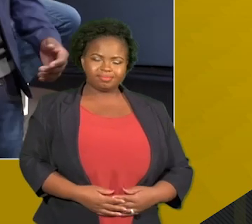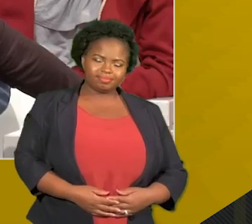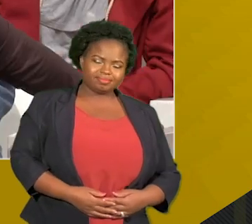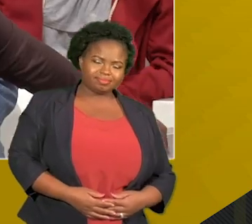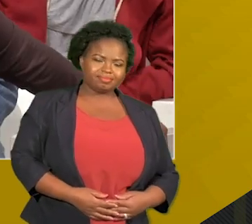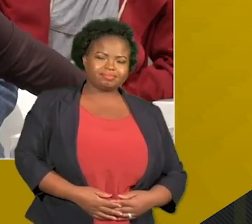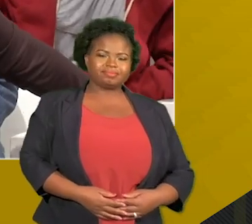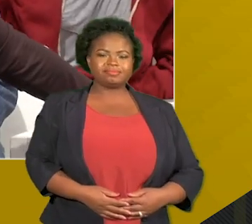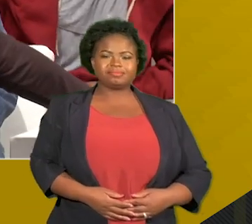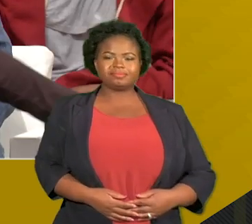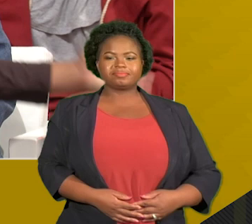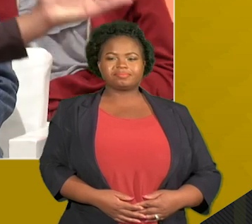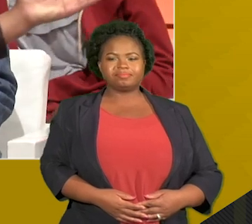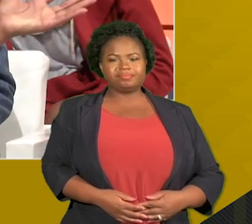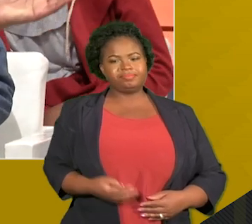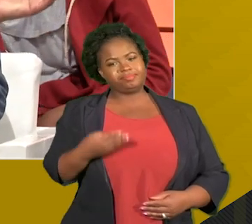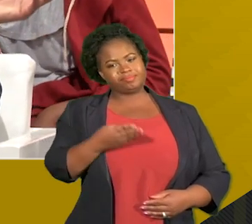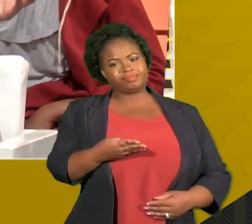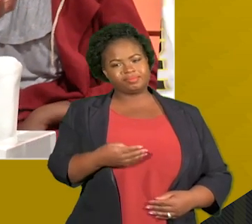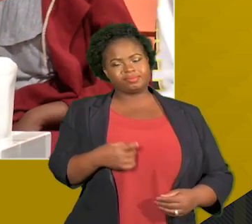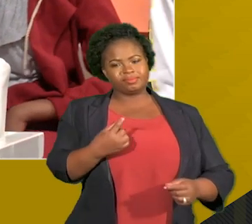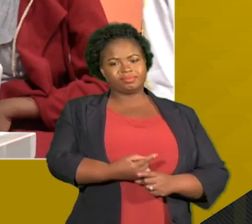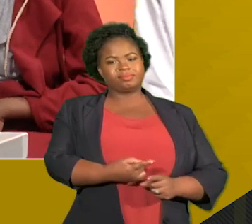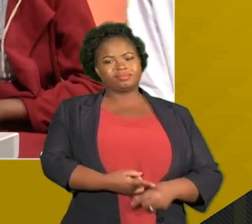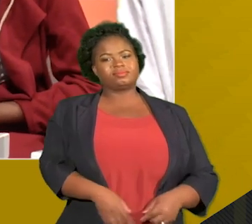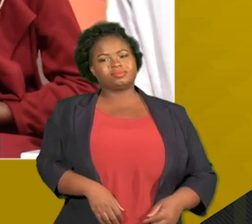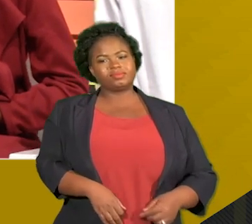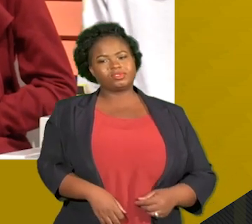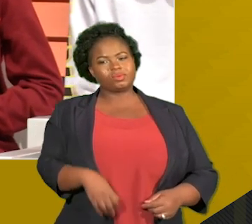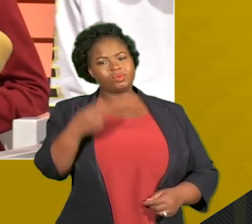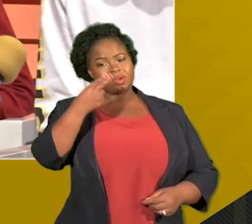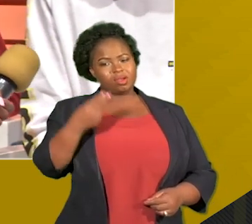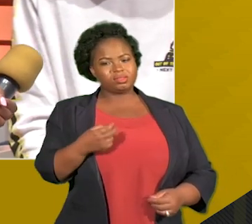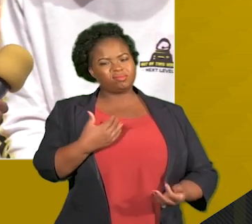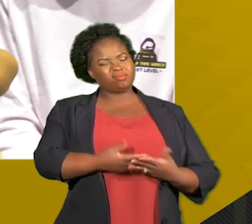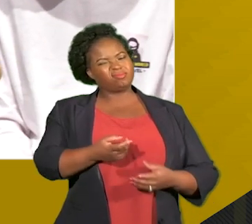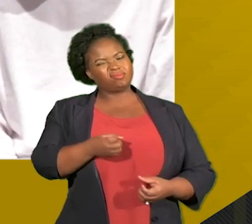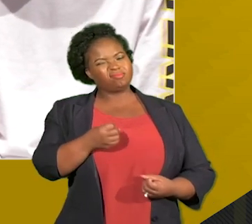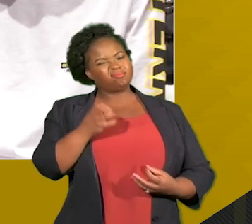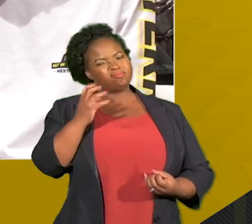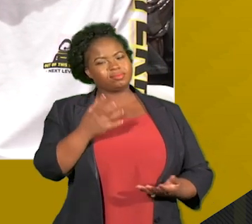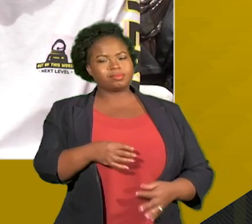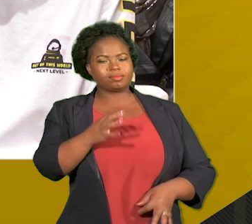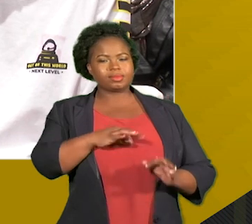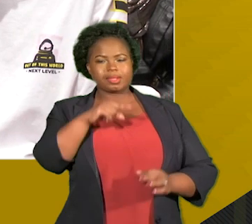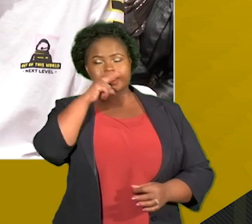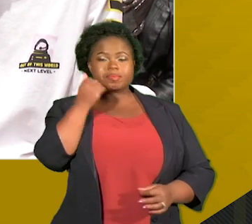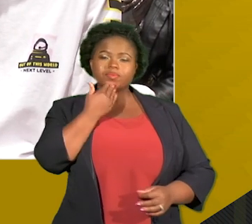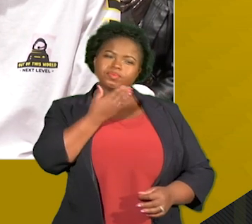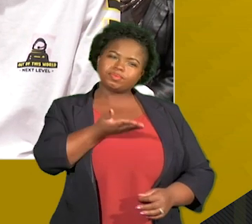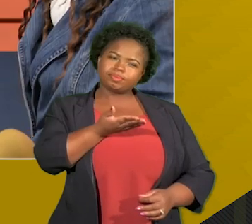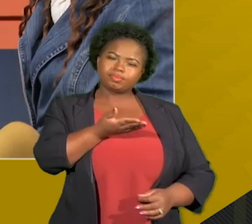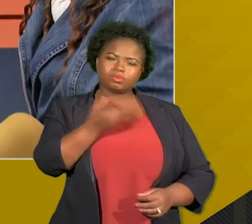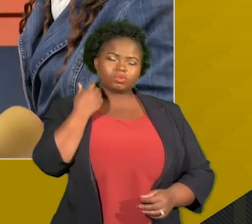good to have a good to have a good to have. We've got a fine art artist here. Maybe perhaps you've got a WhatsApp up on to make a little how. Unchelogutsi,